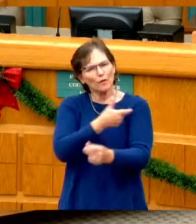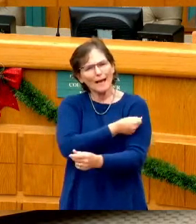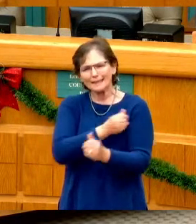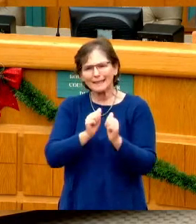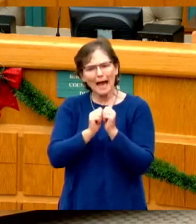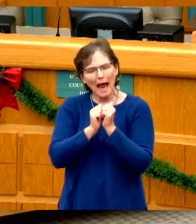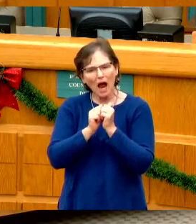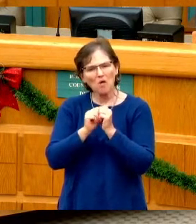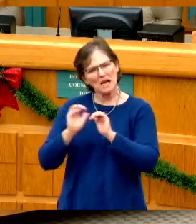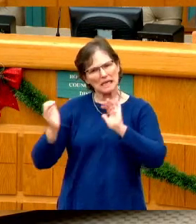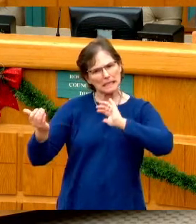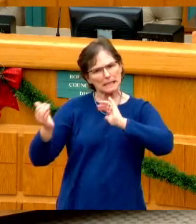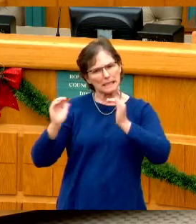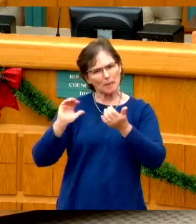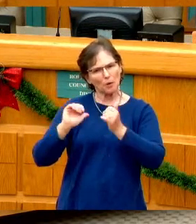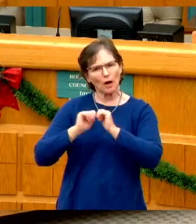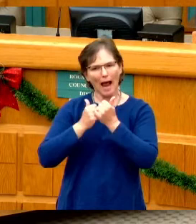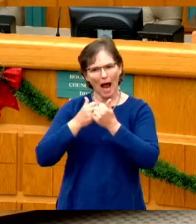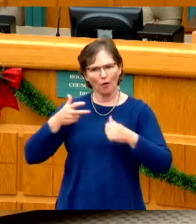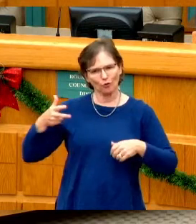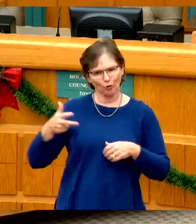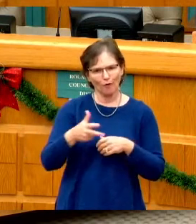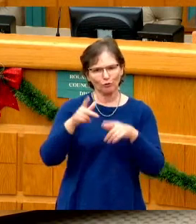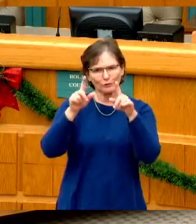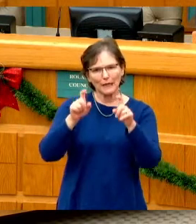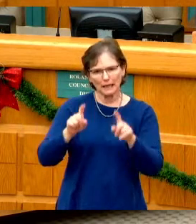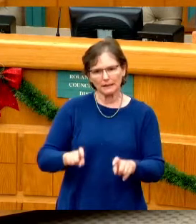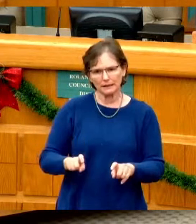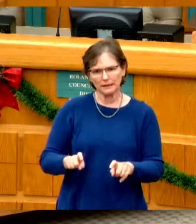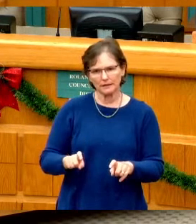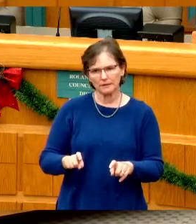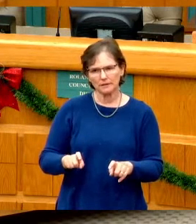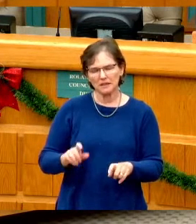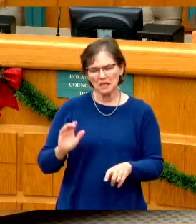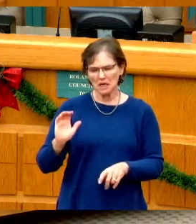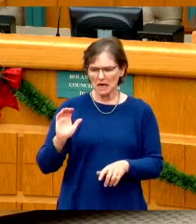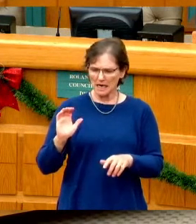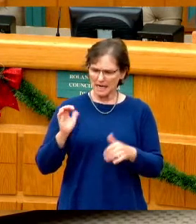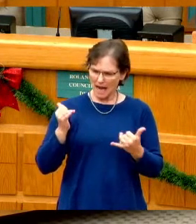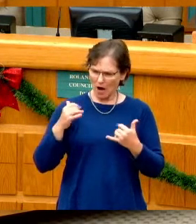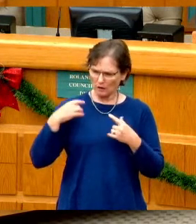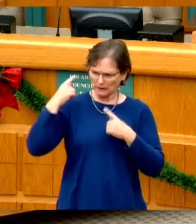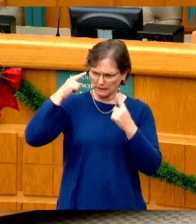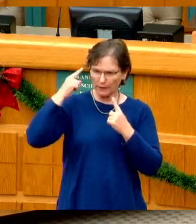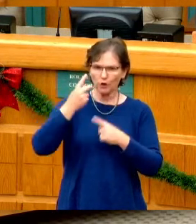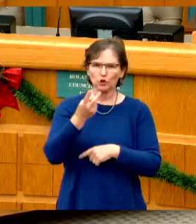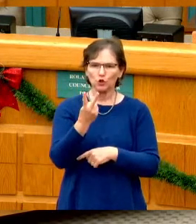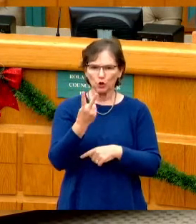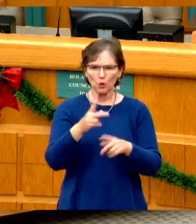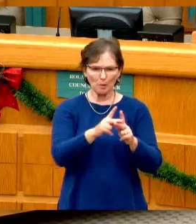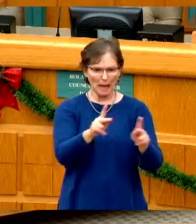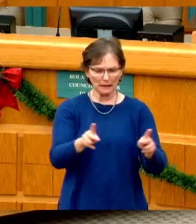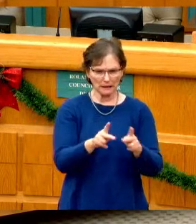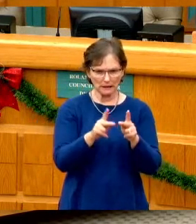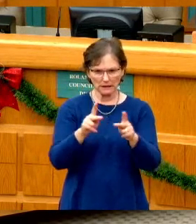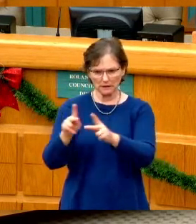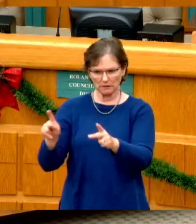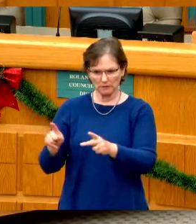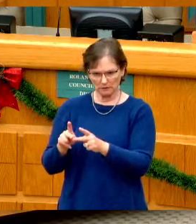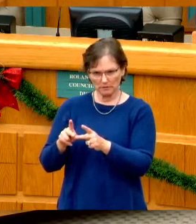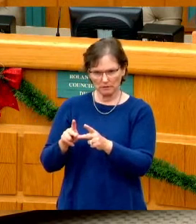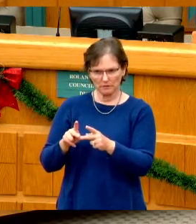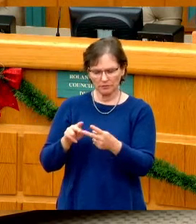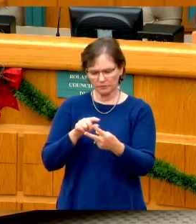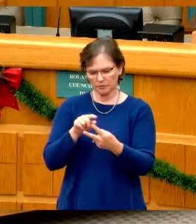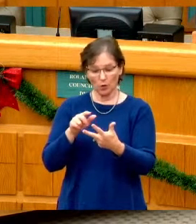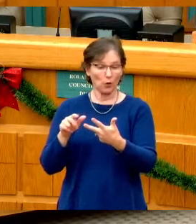we are currently looking at for potential distribution sites are the Richard Borchard Fairgrounds, the Greyhound racetracks, and of course,